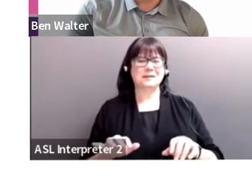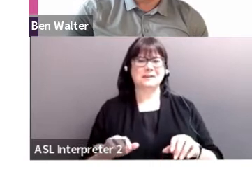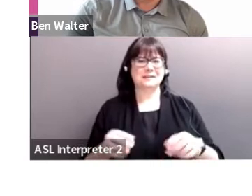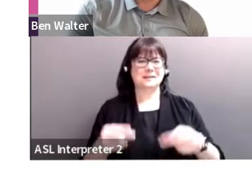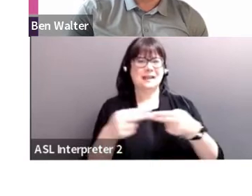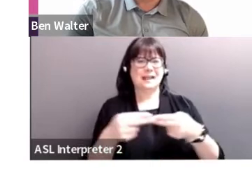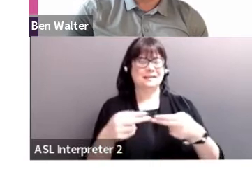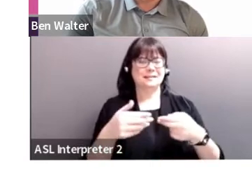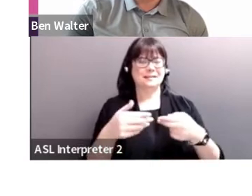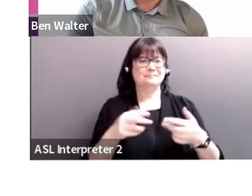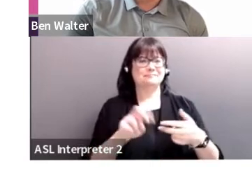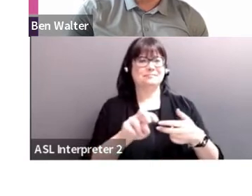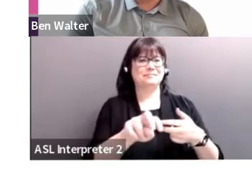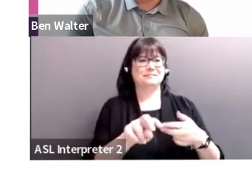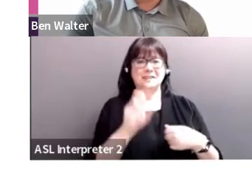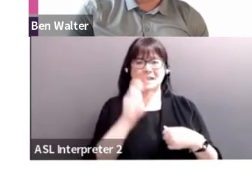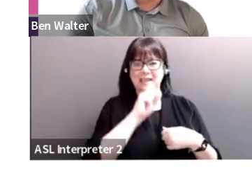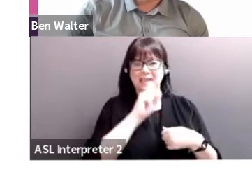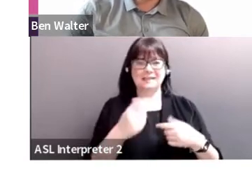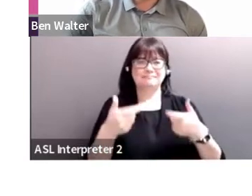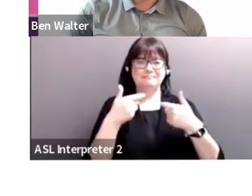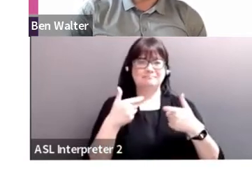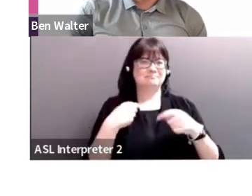I am not able to type in the chat anymore.